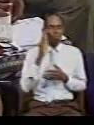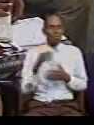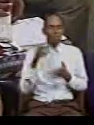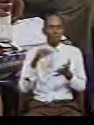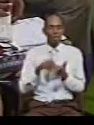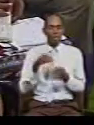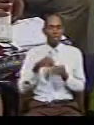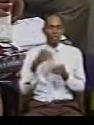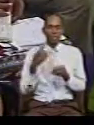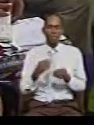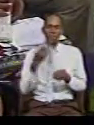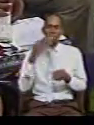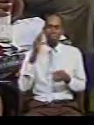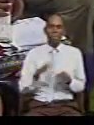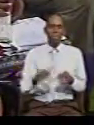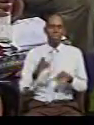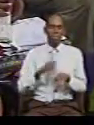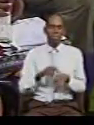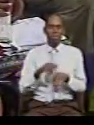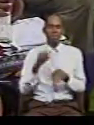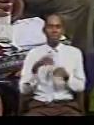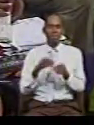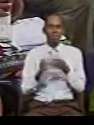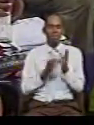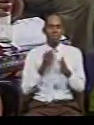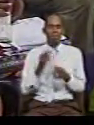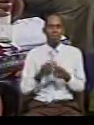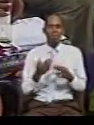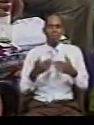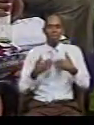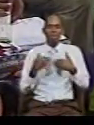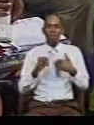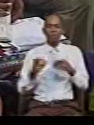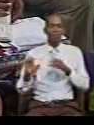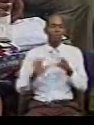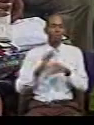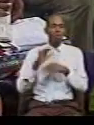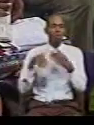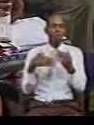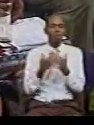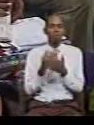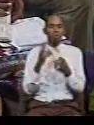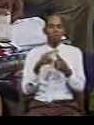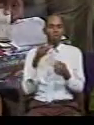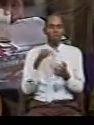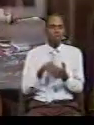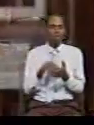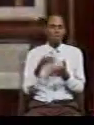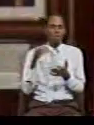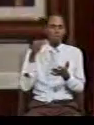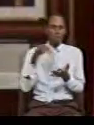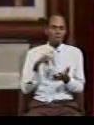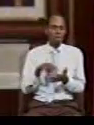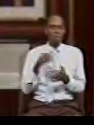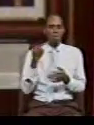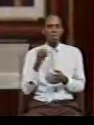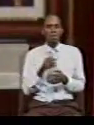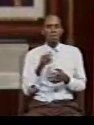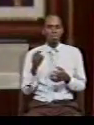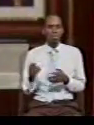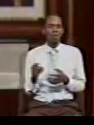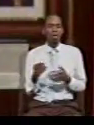day. And having done all to stand, stand therefore, having your loins